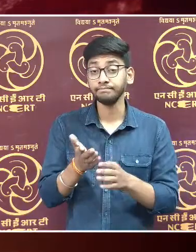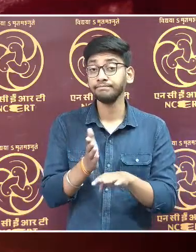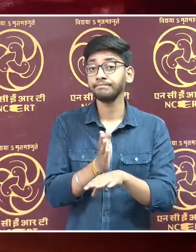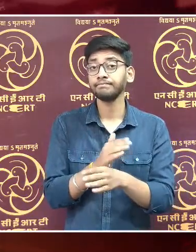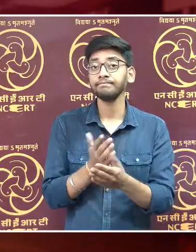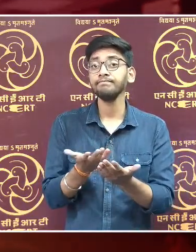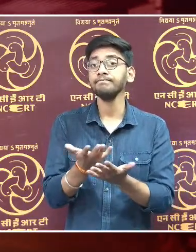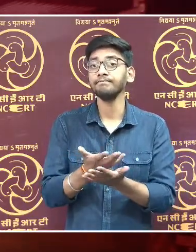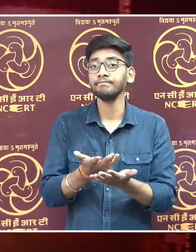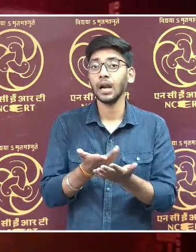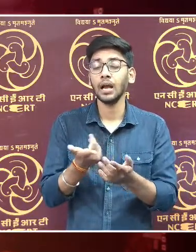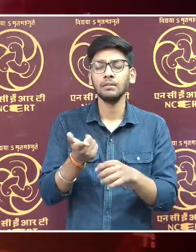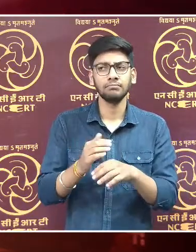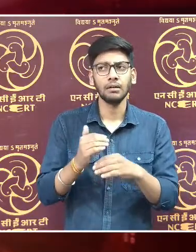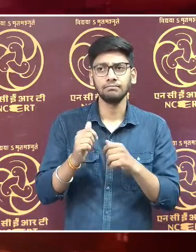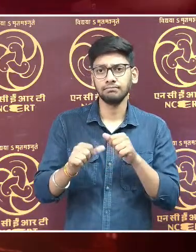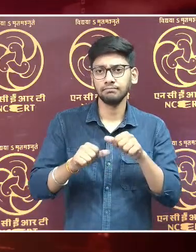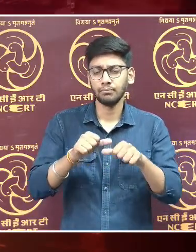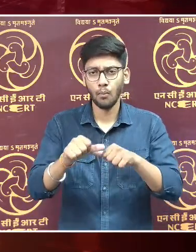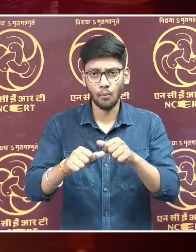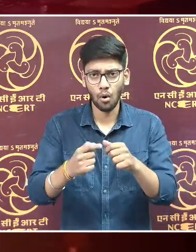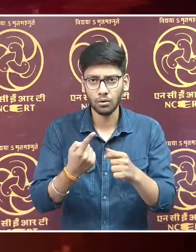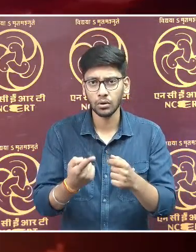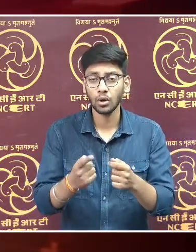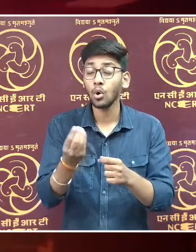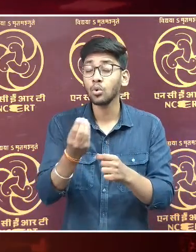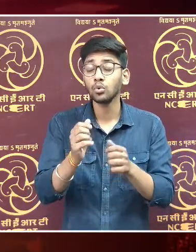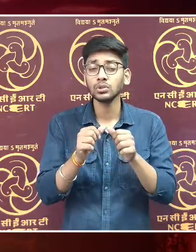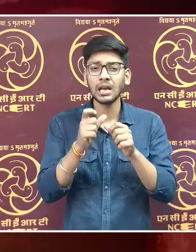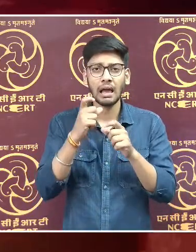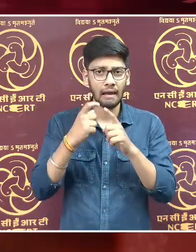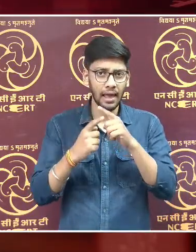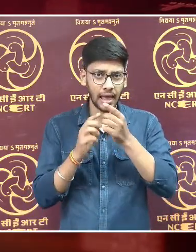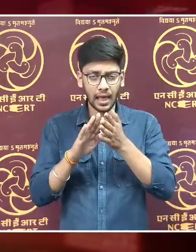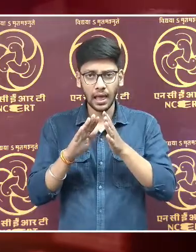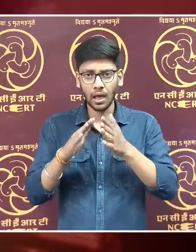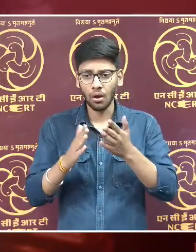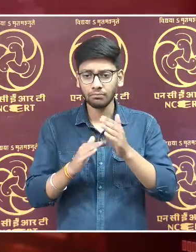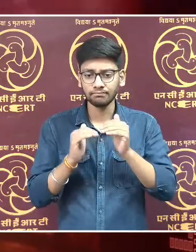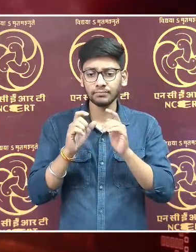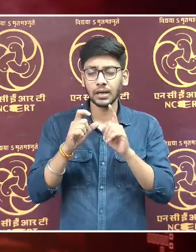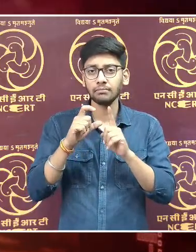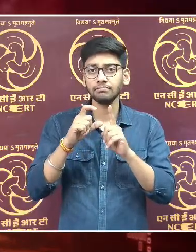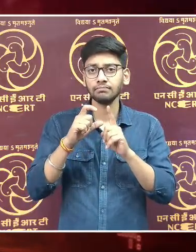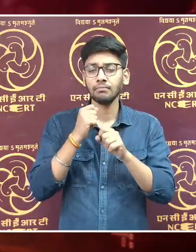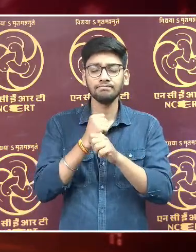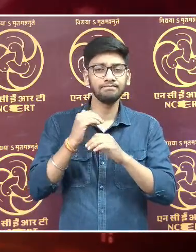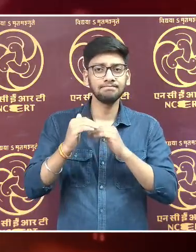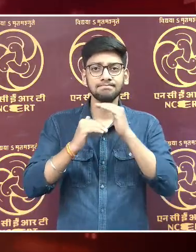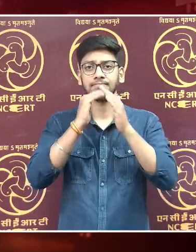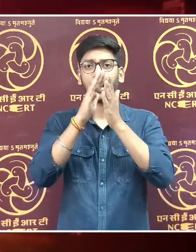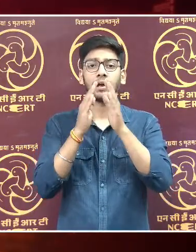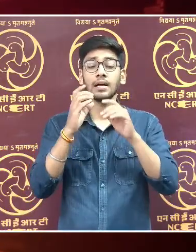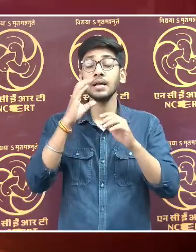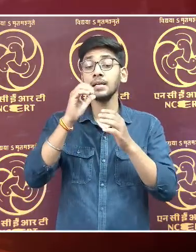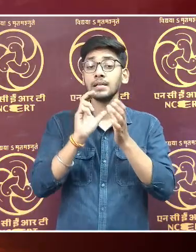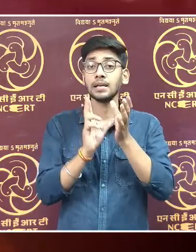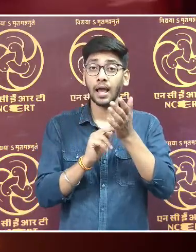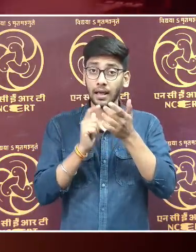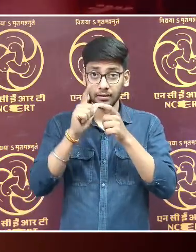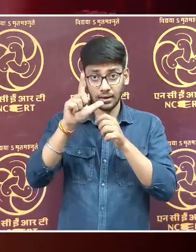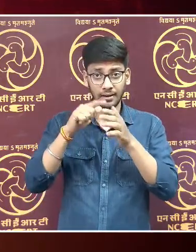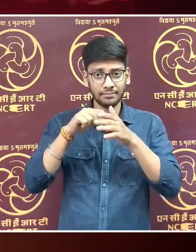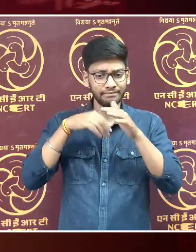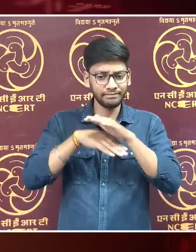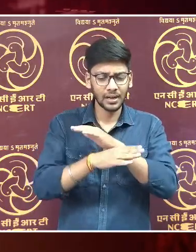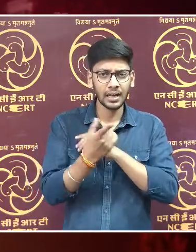is coming, or pus is coming, or some wax or some kind of growth that is being seen inside the canal.